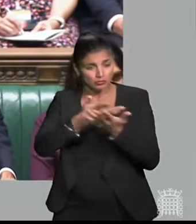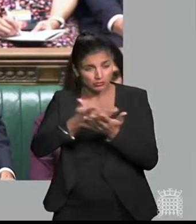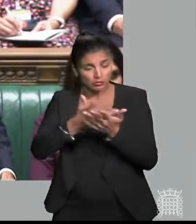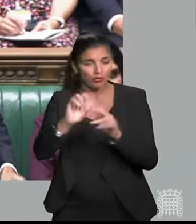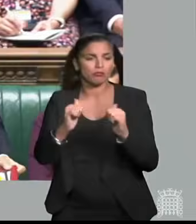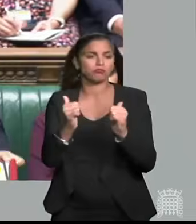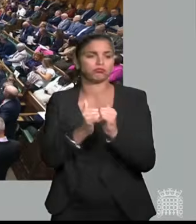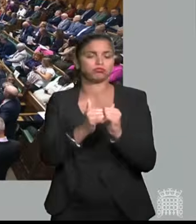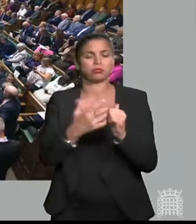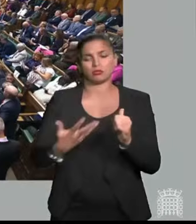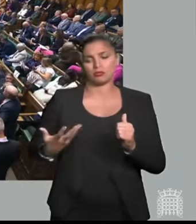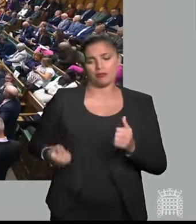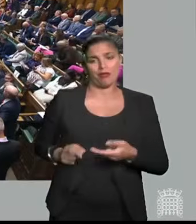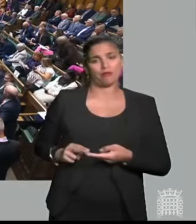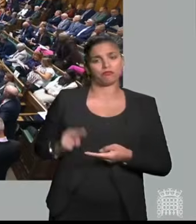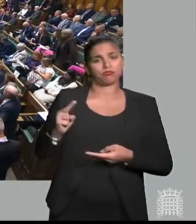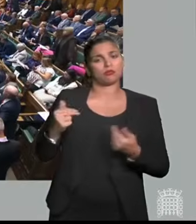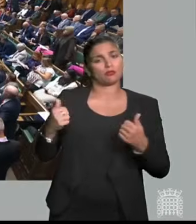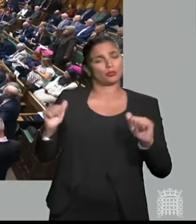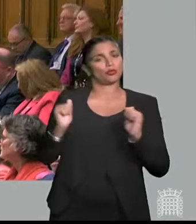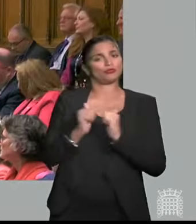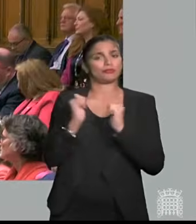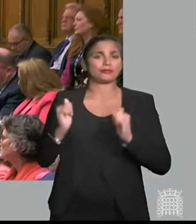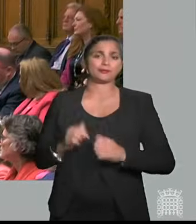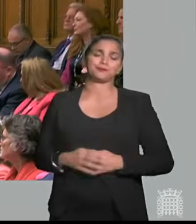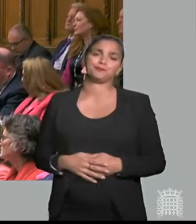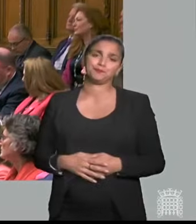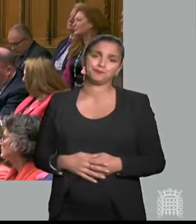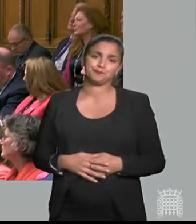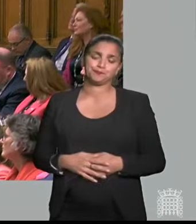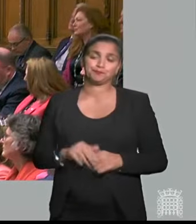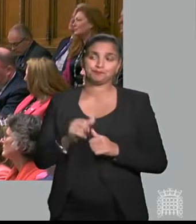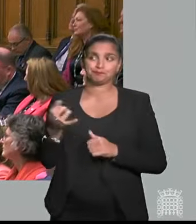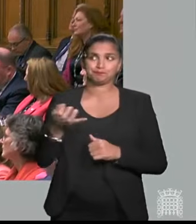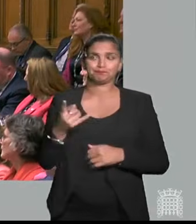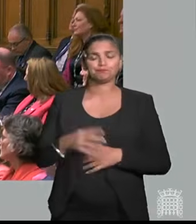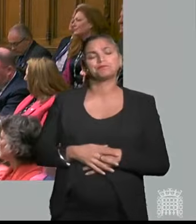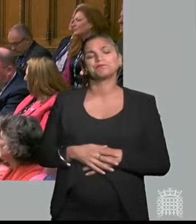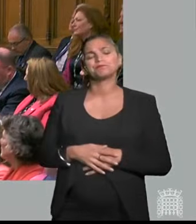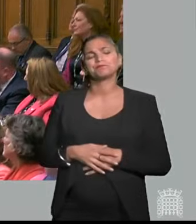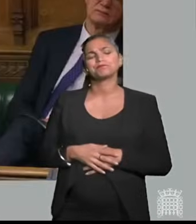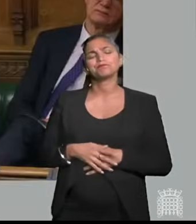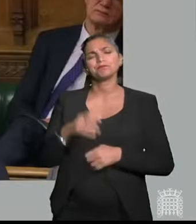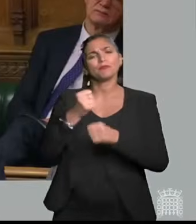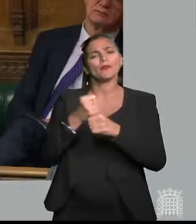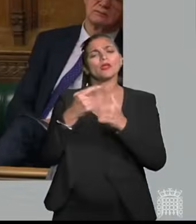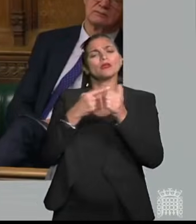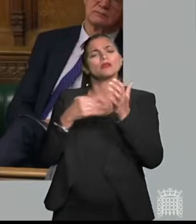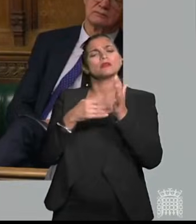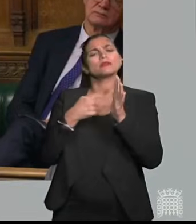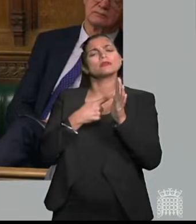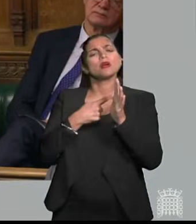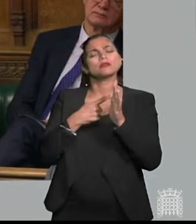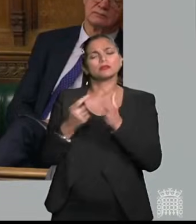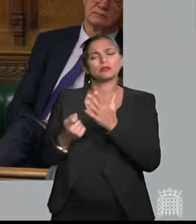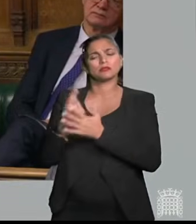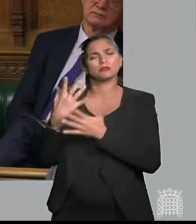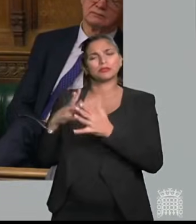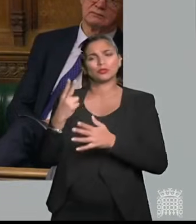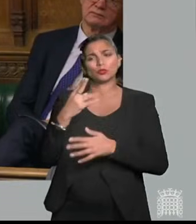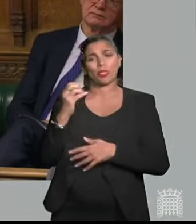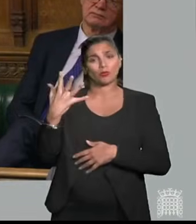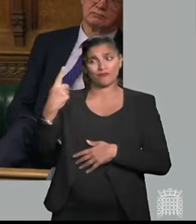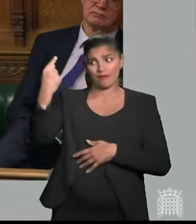affordable pay rise. So Desmond Swing. Aid poured into Gaza in 2005 when Israel